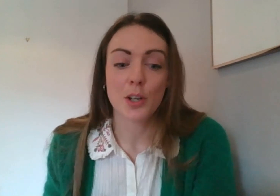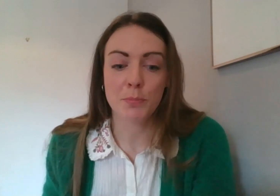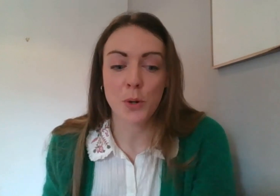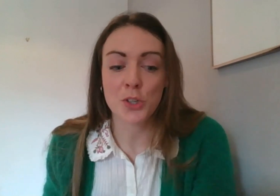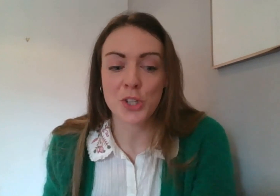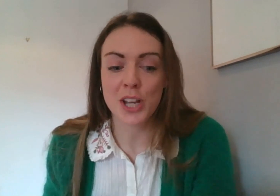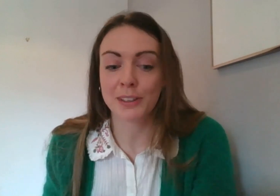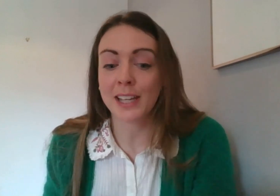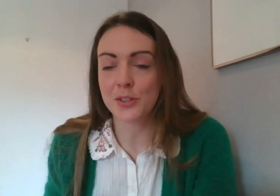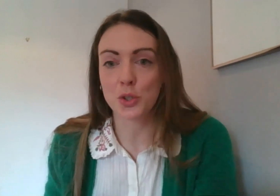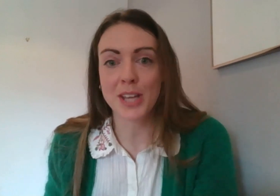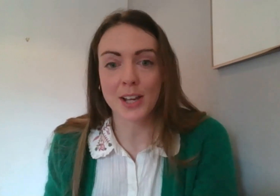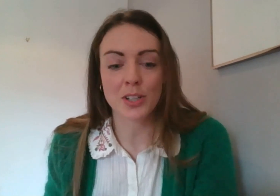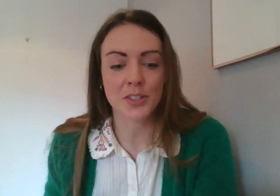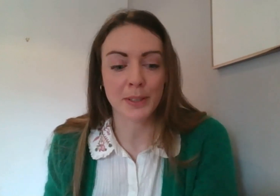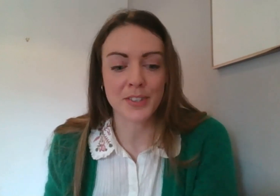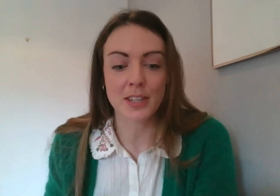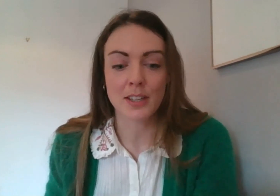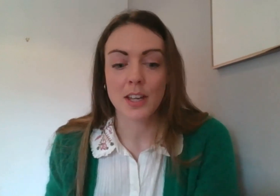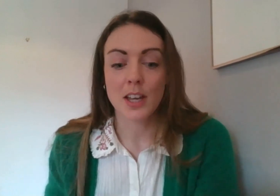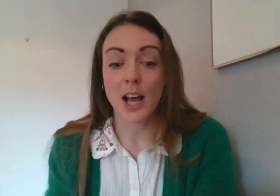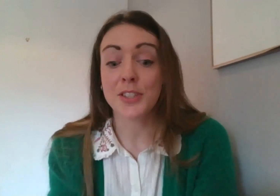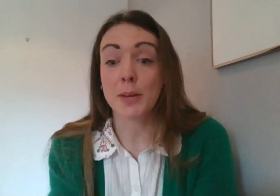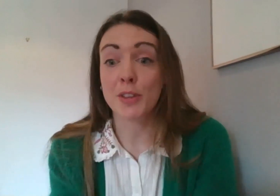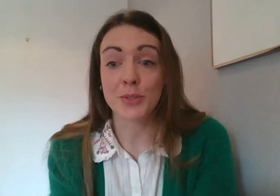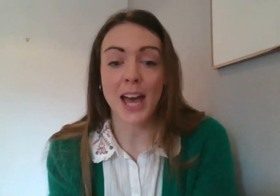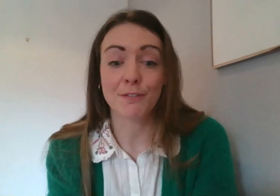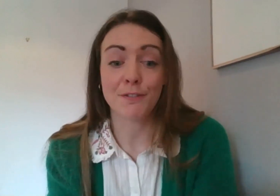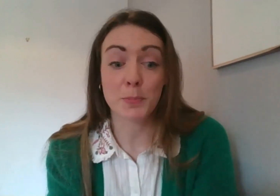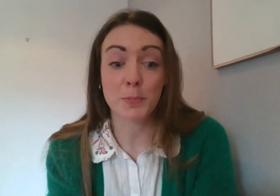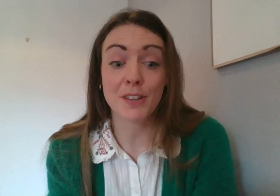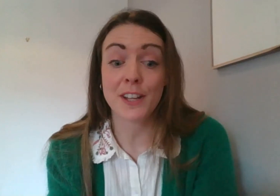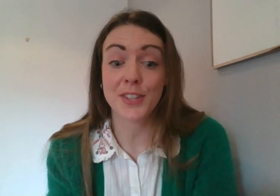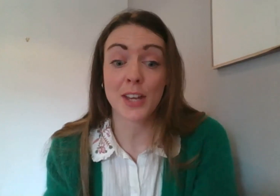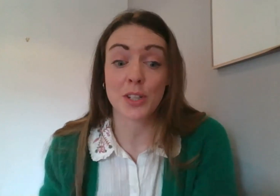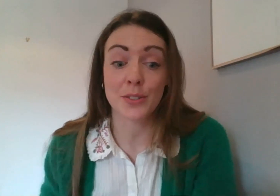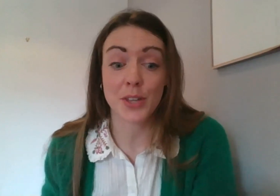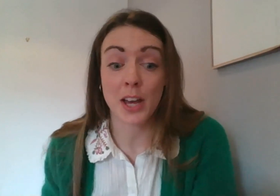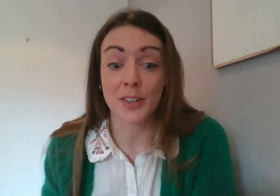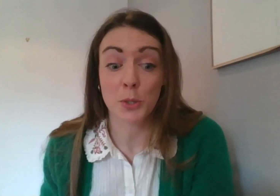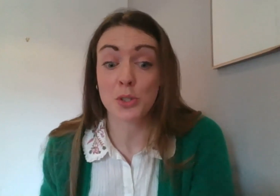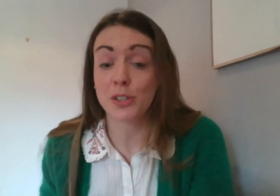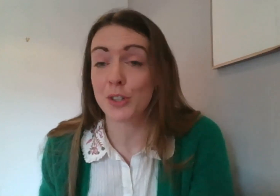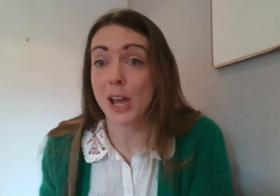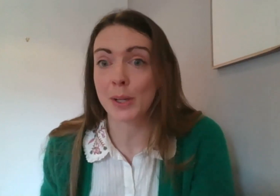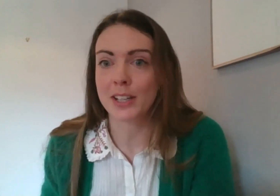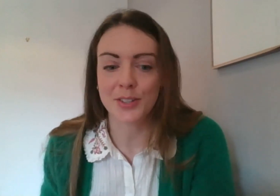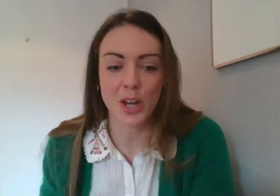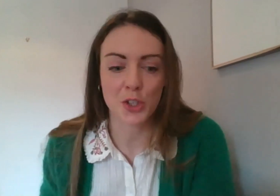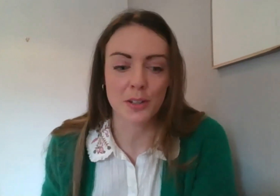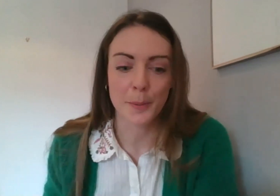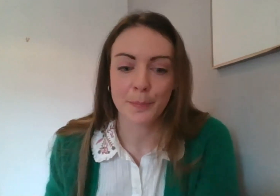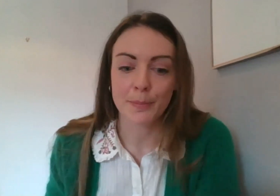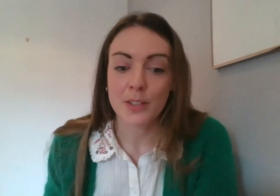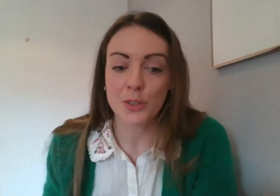booths with projects related to social protection and disability. And some of those have specific sessions as an opportunity for networking